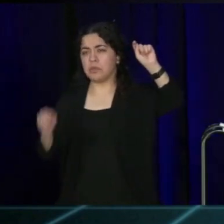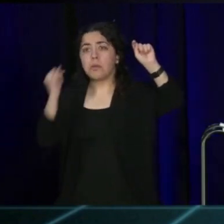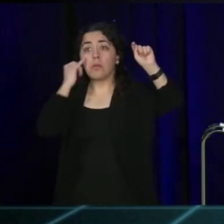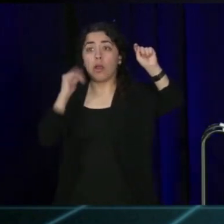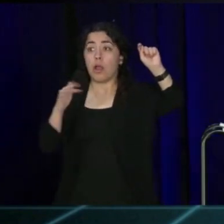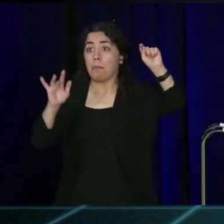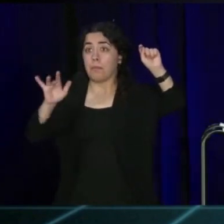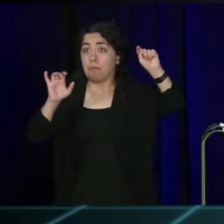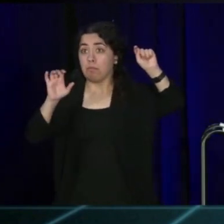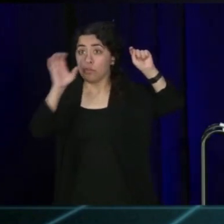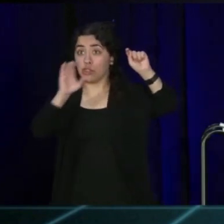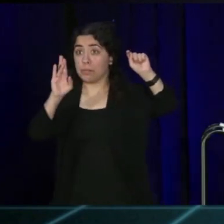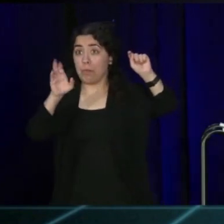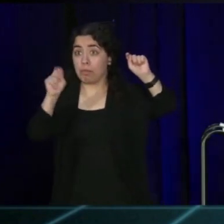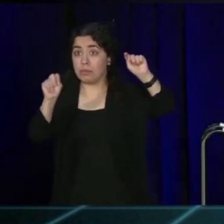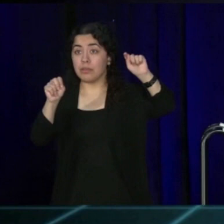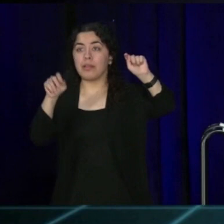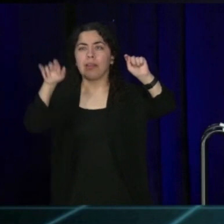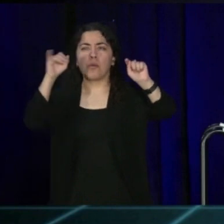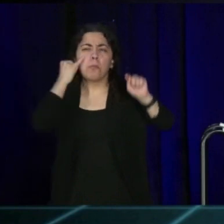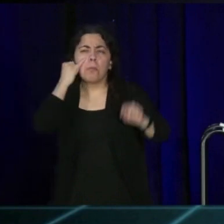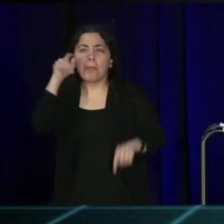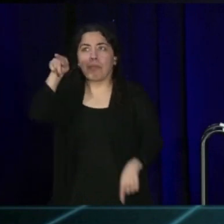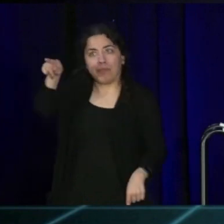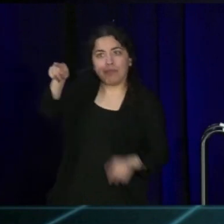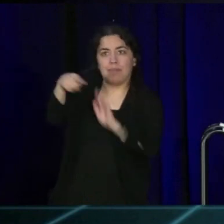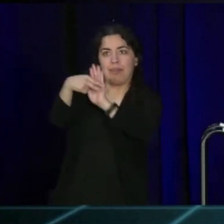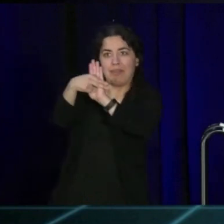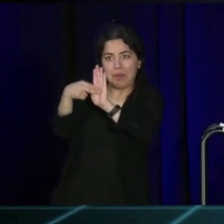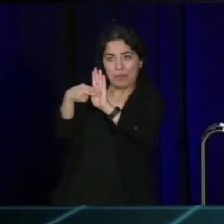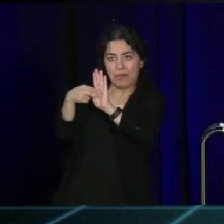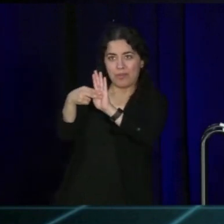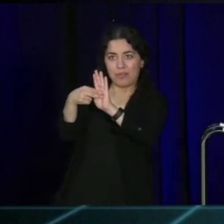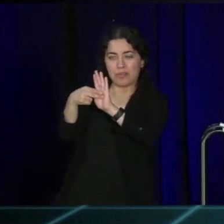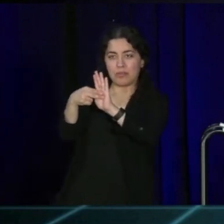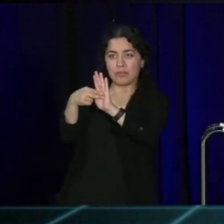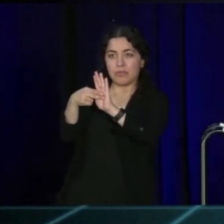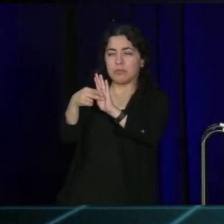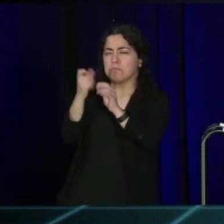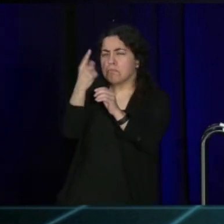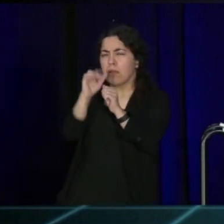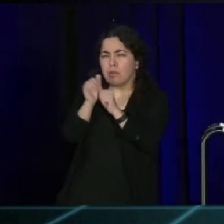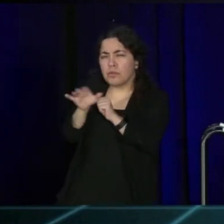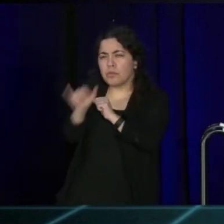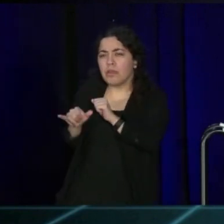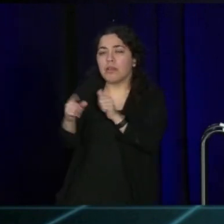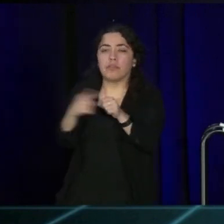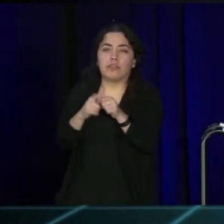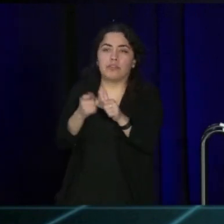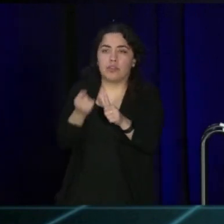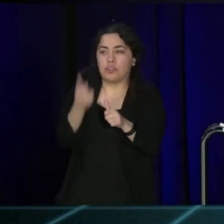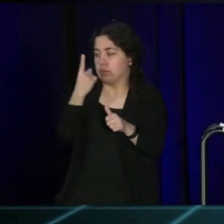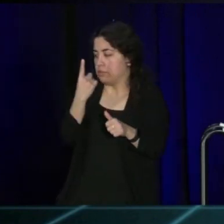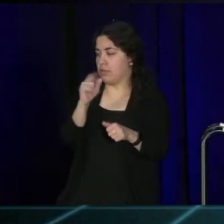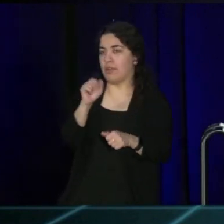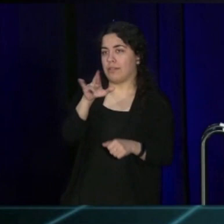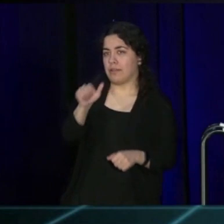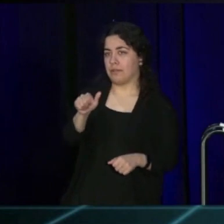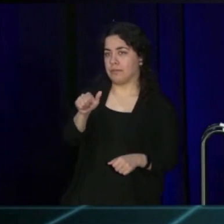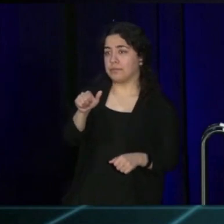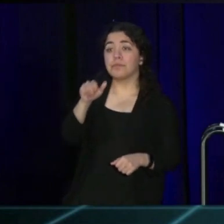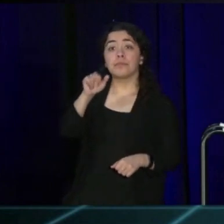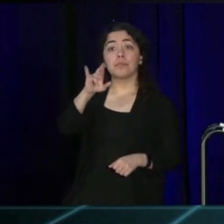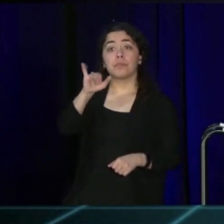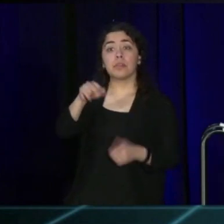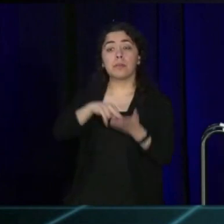search button, as a label for our input? To understand how to do that, we need to learn about ARIA. ARIA stands